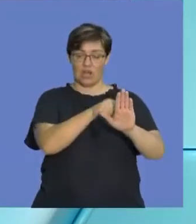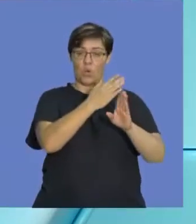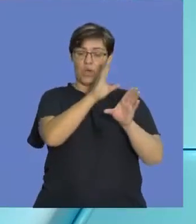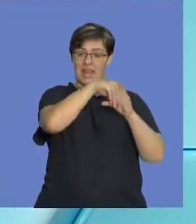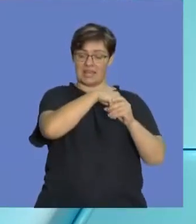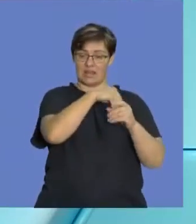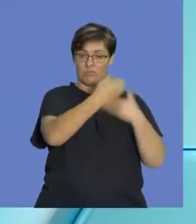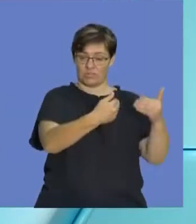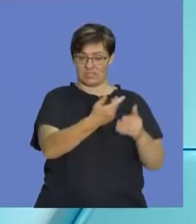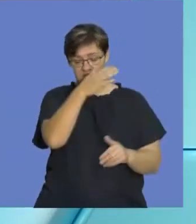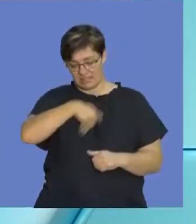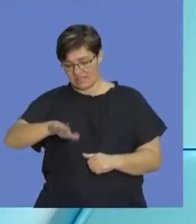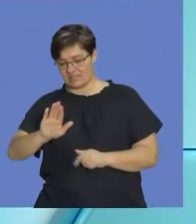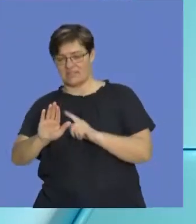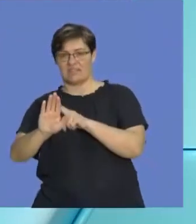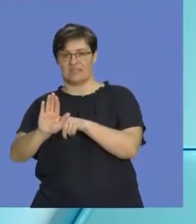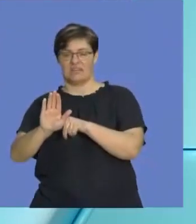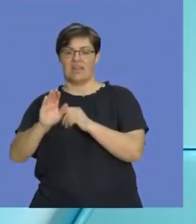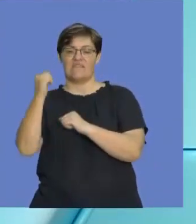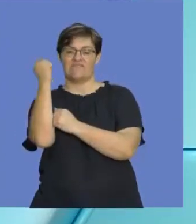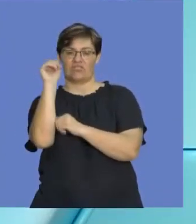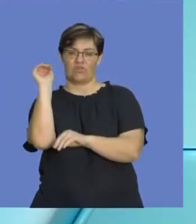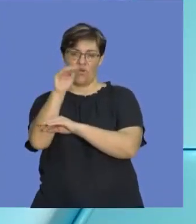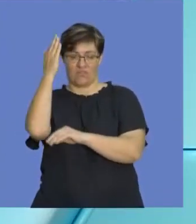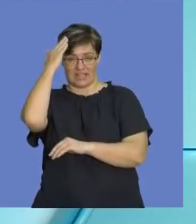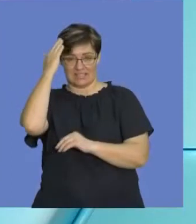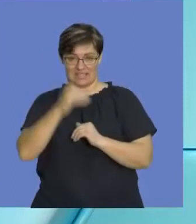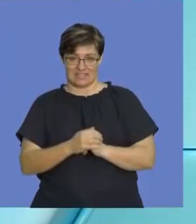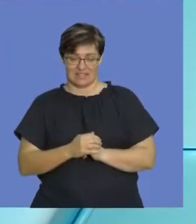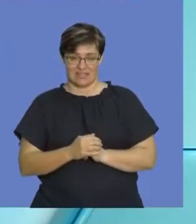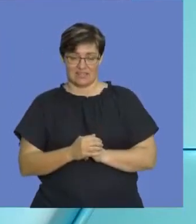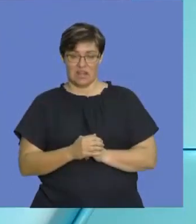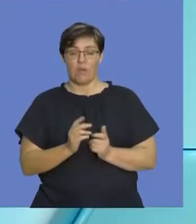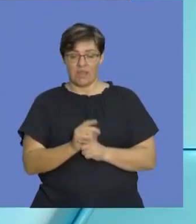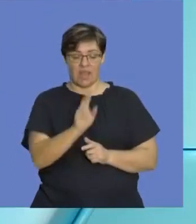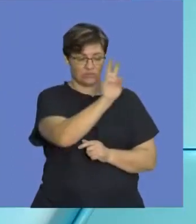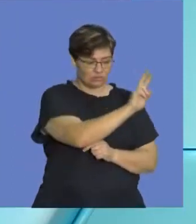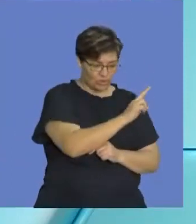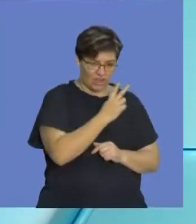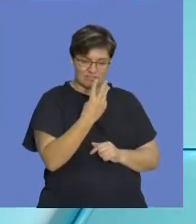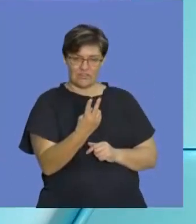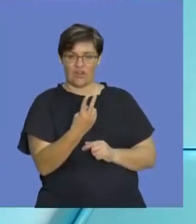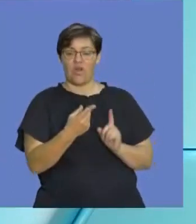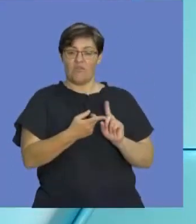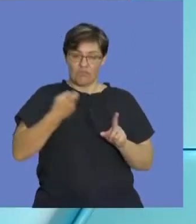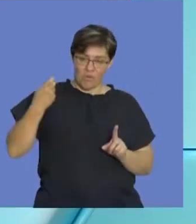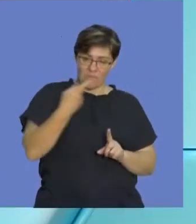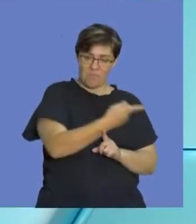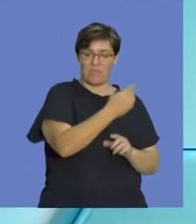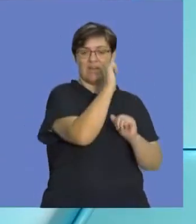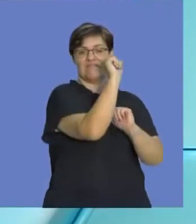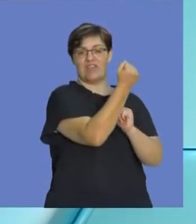debit work in process, credit my factory overheads. In that way, I've transferred the